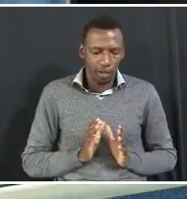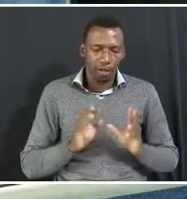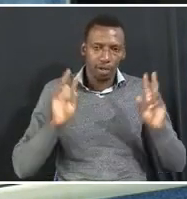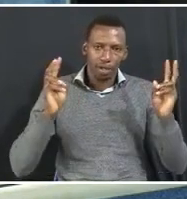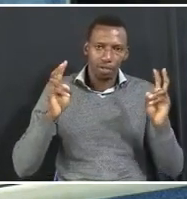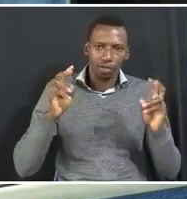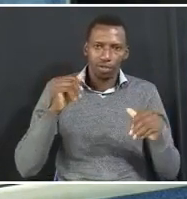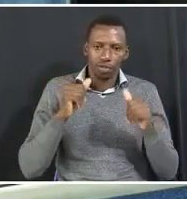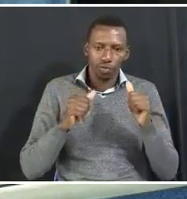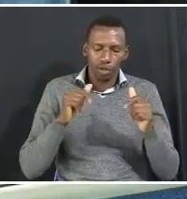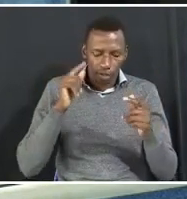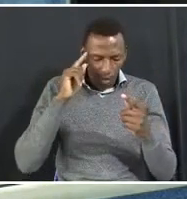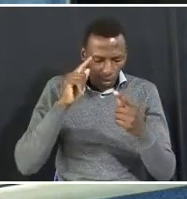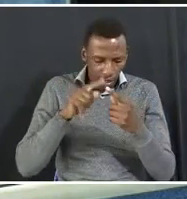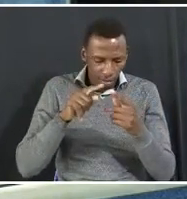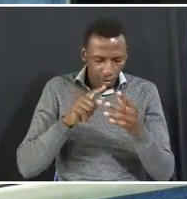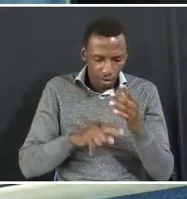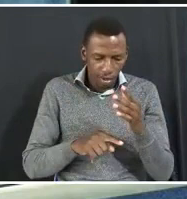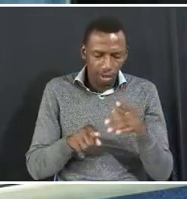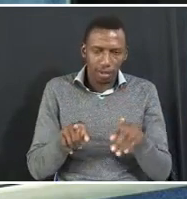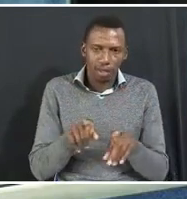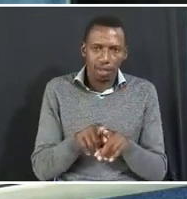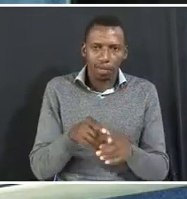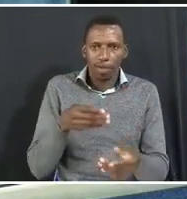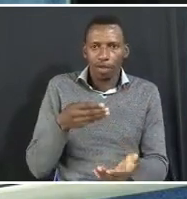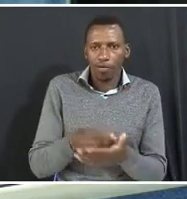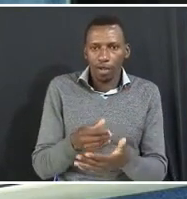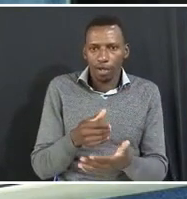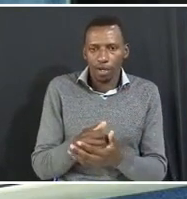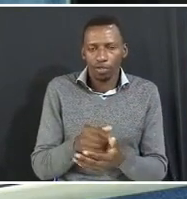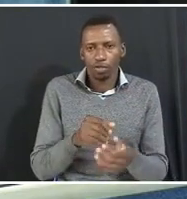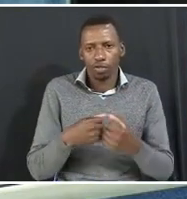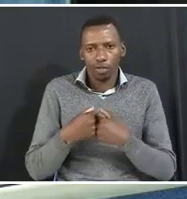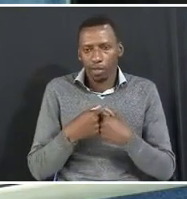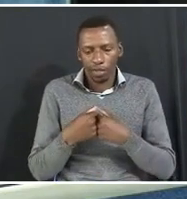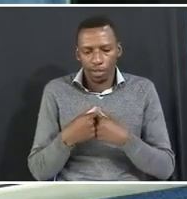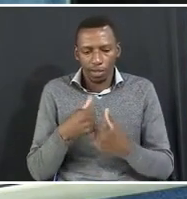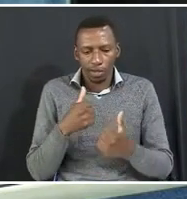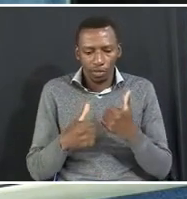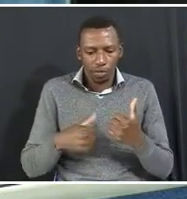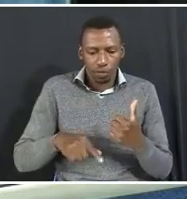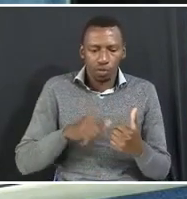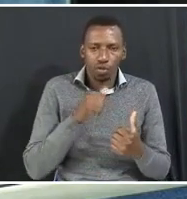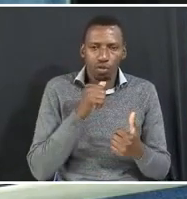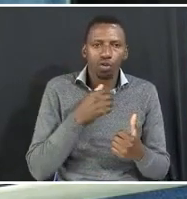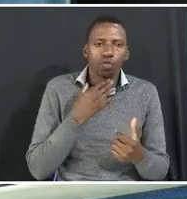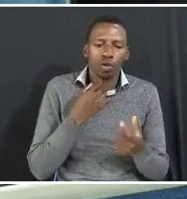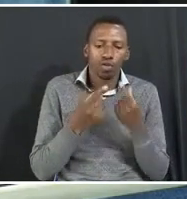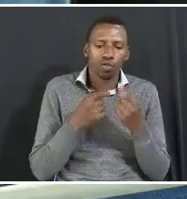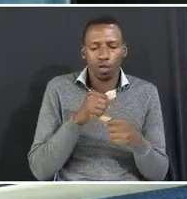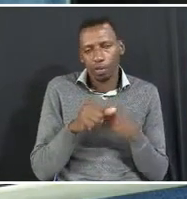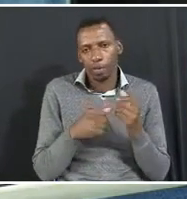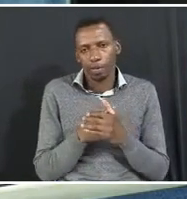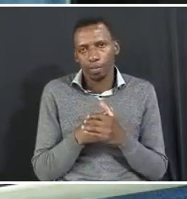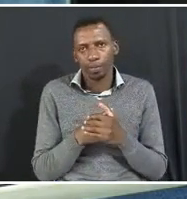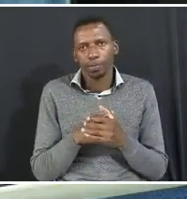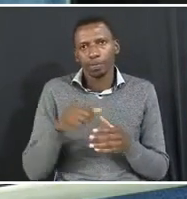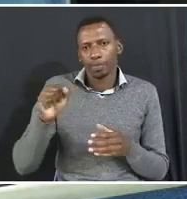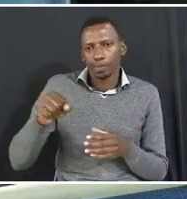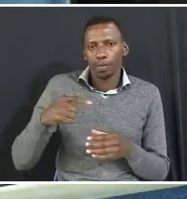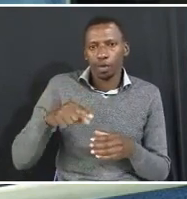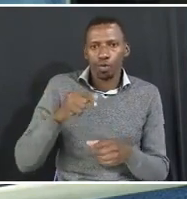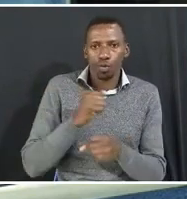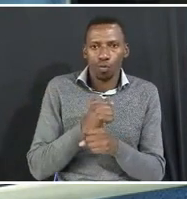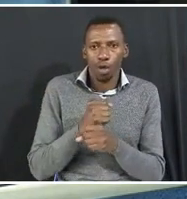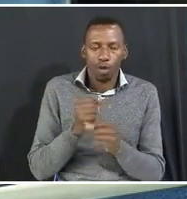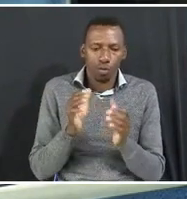run towards financial challenges of some sort, which we may not want to mention. So yes, we work with the various